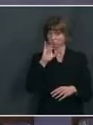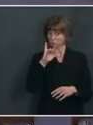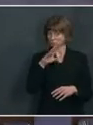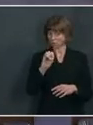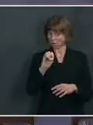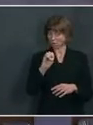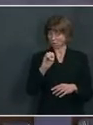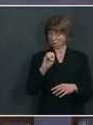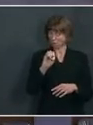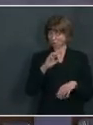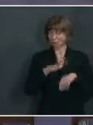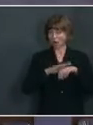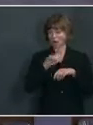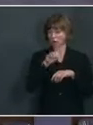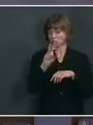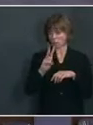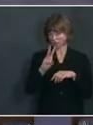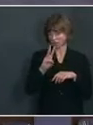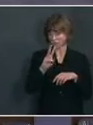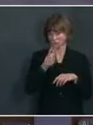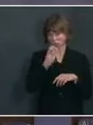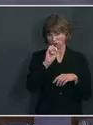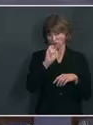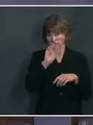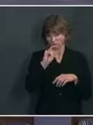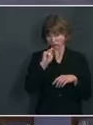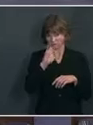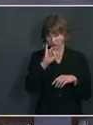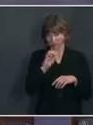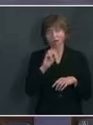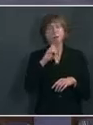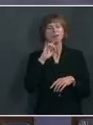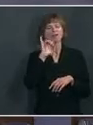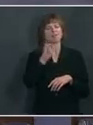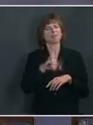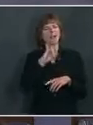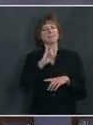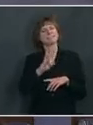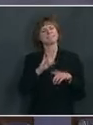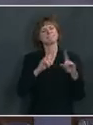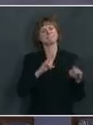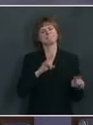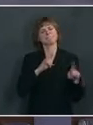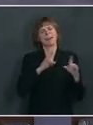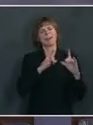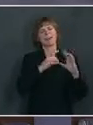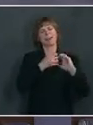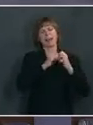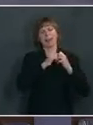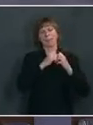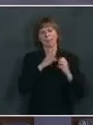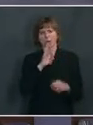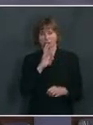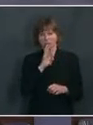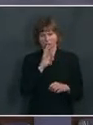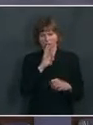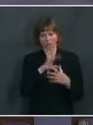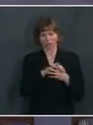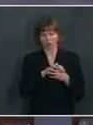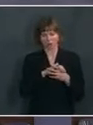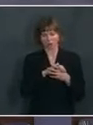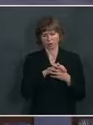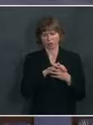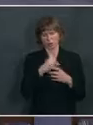I think we're at 26 executive orders now, and reconcile that with the campaign rhetoric. Because in October, Joe Biden said